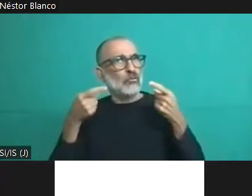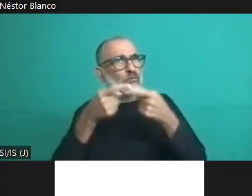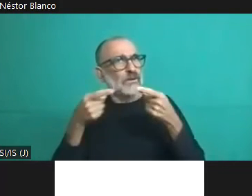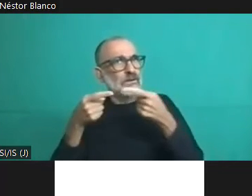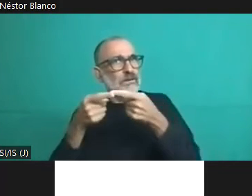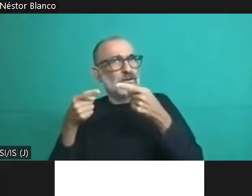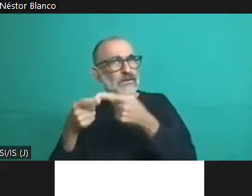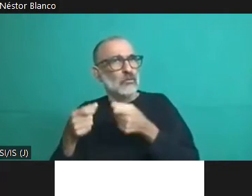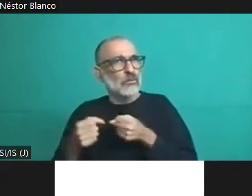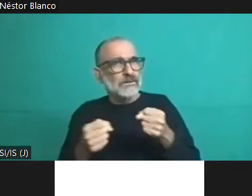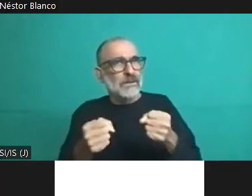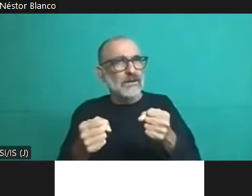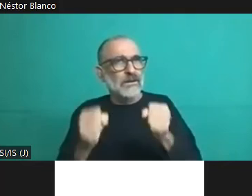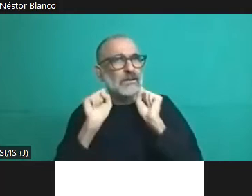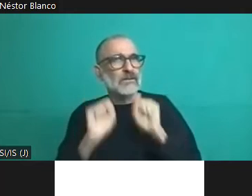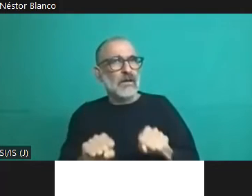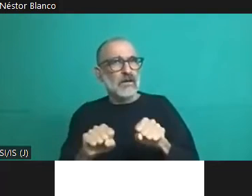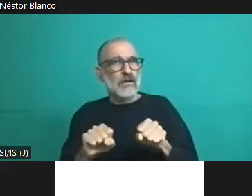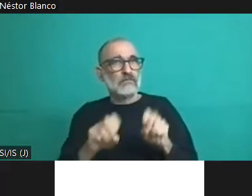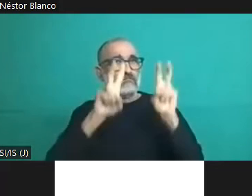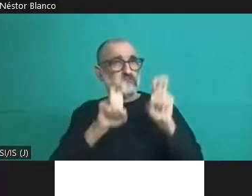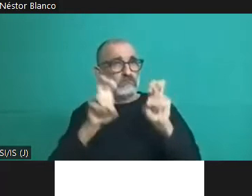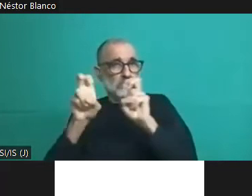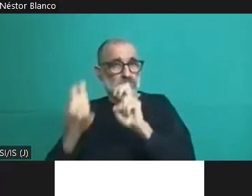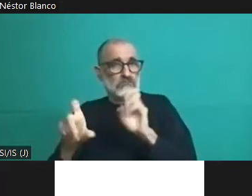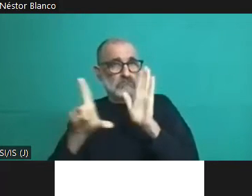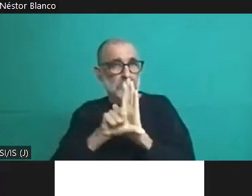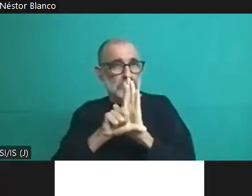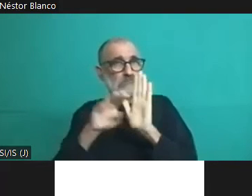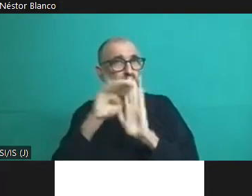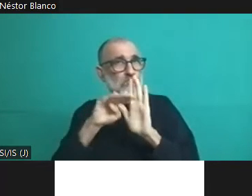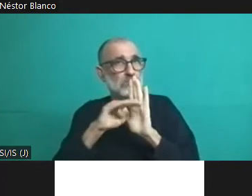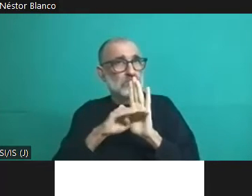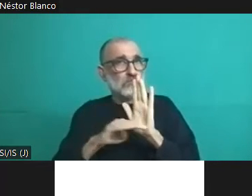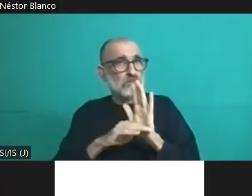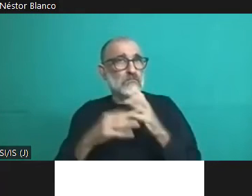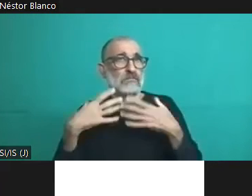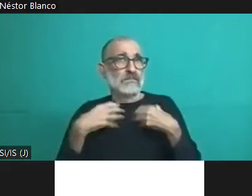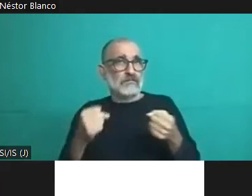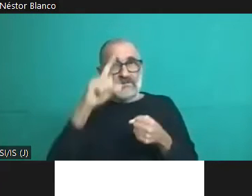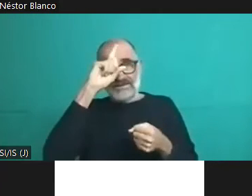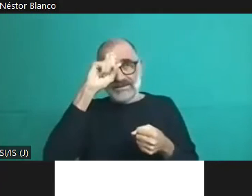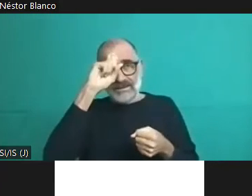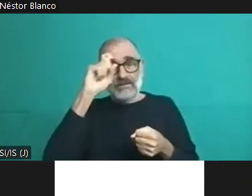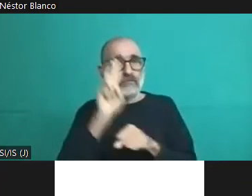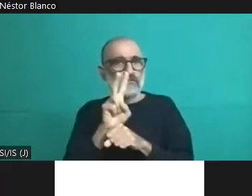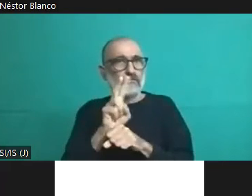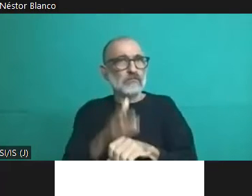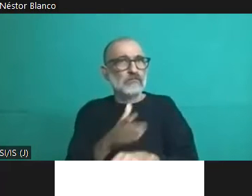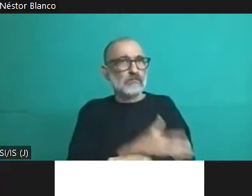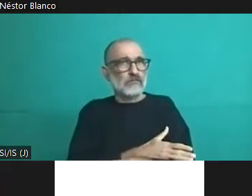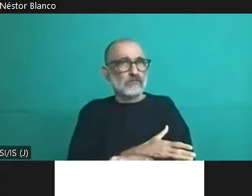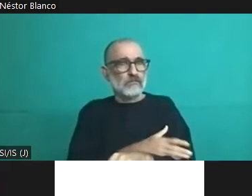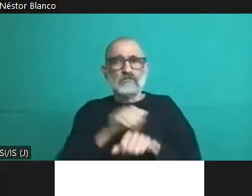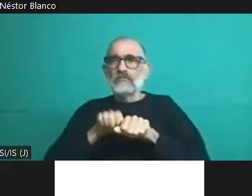prevention and control of hospital infections. 2, results from hand hygiene audits must